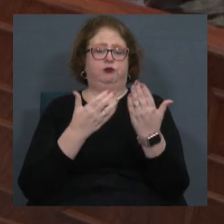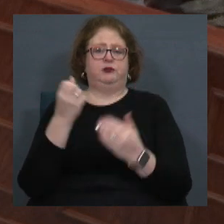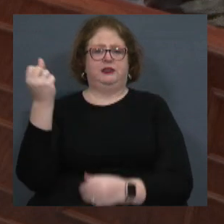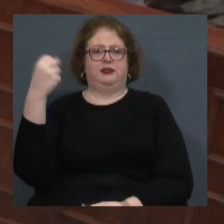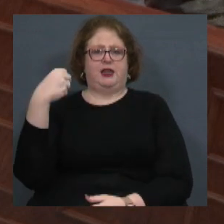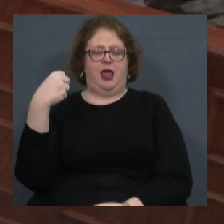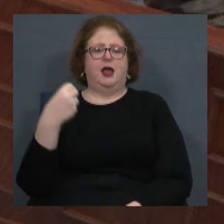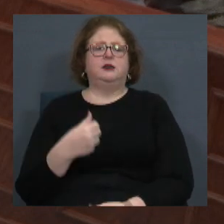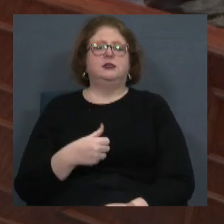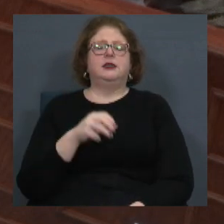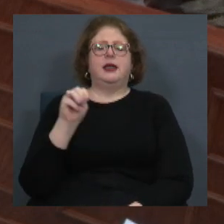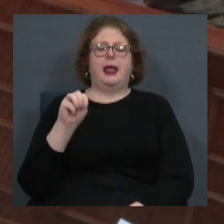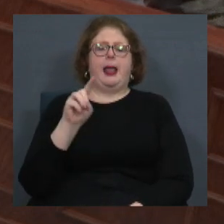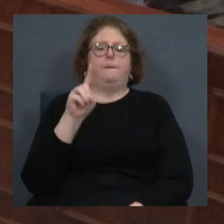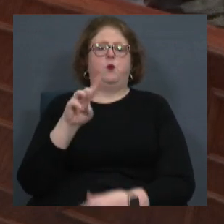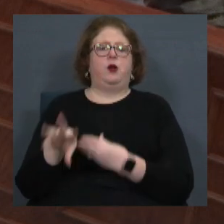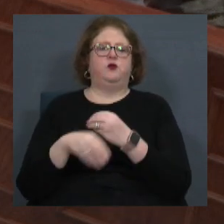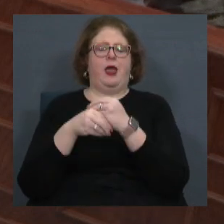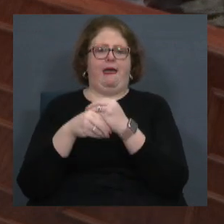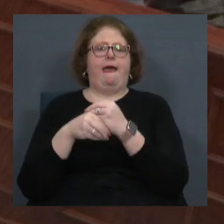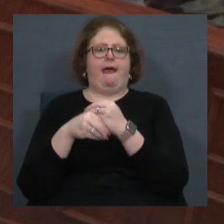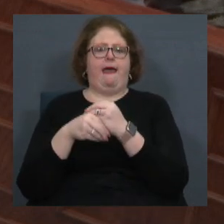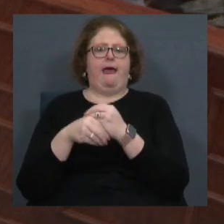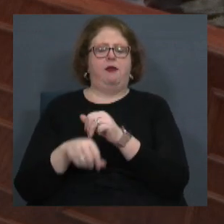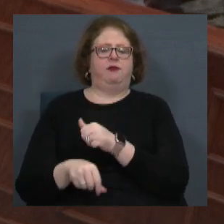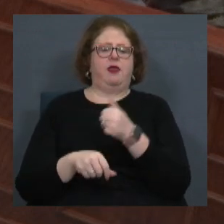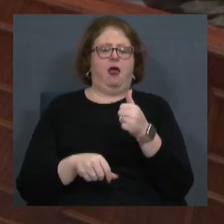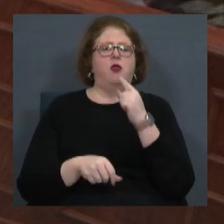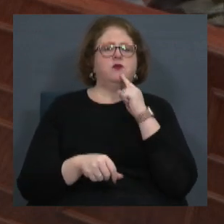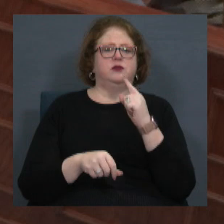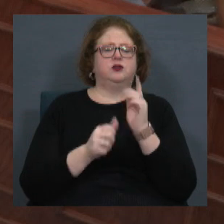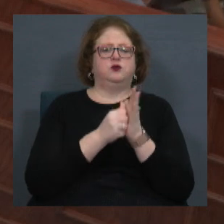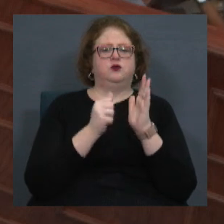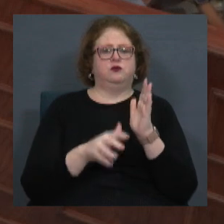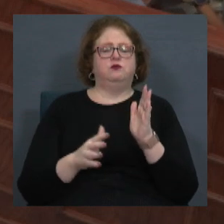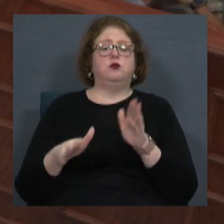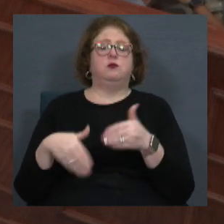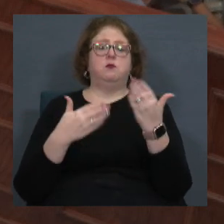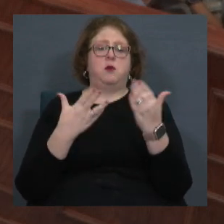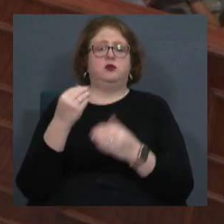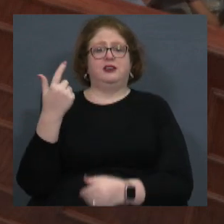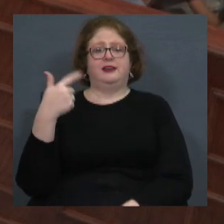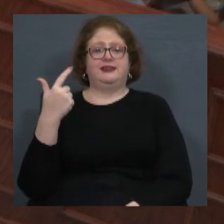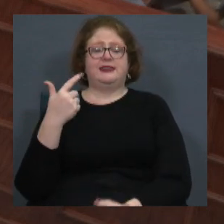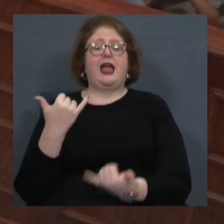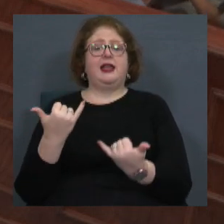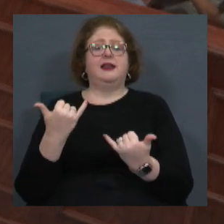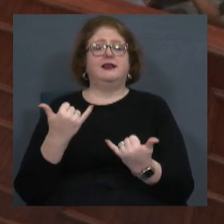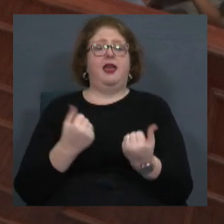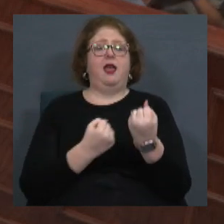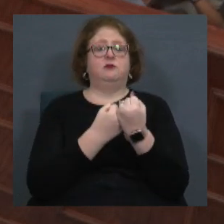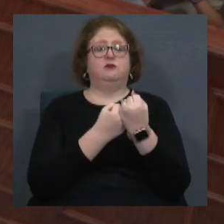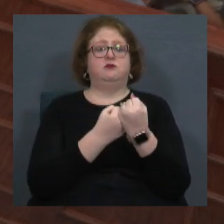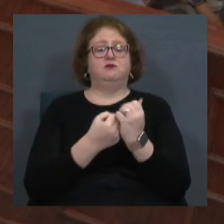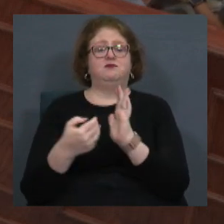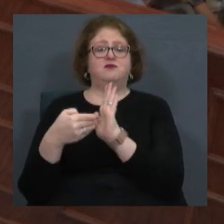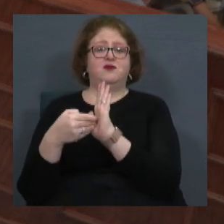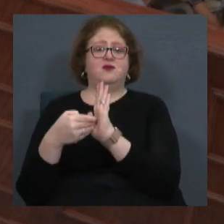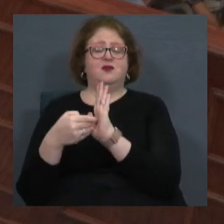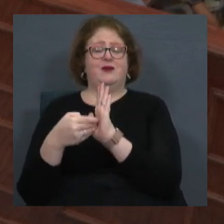And the M1 is to add to the consent and others to remove. Thank you for the motion and second. All those in favor, please say aye. Aye. All those opposed, say